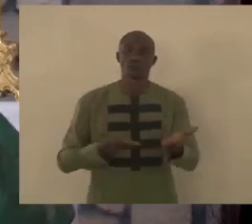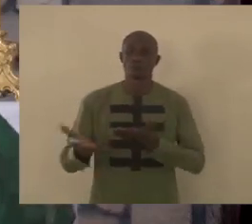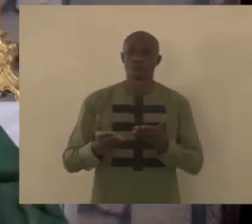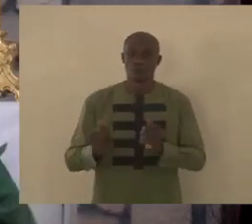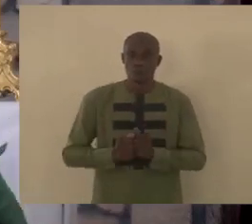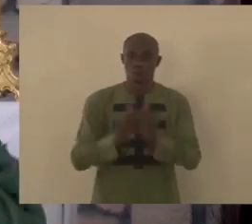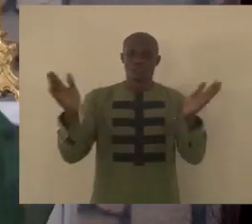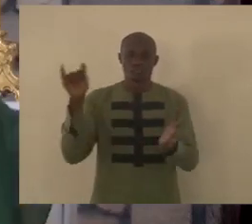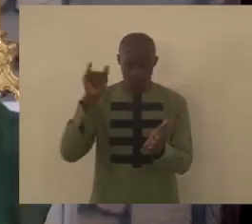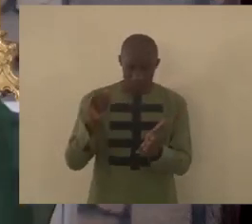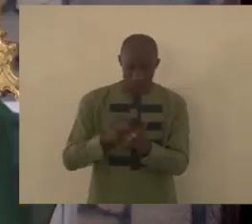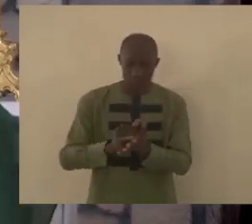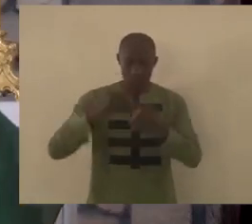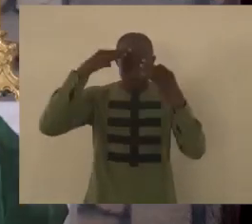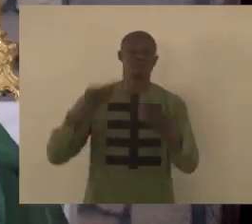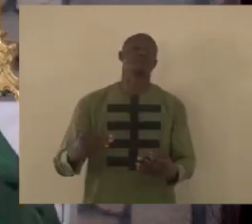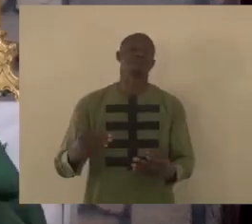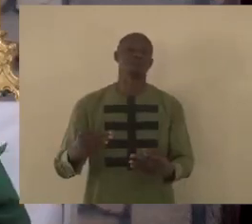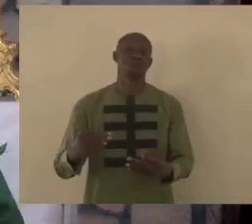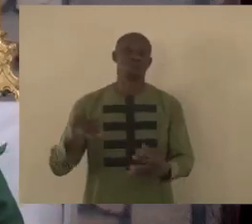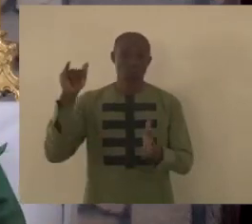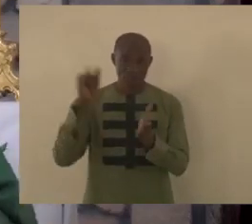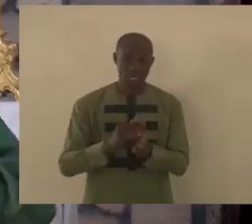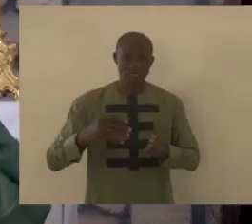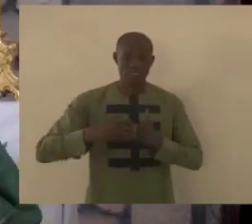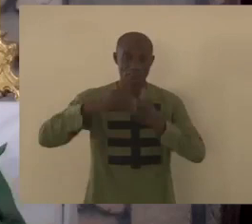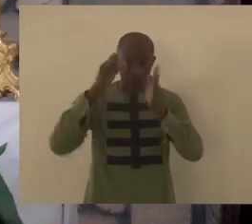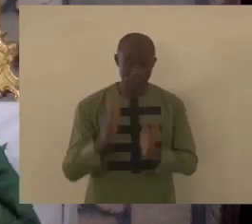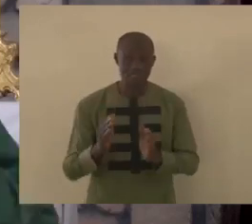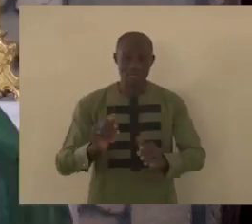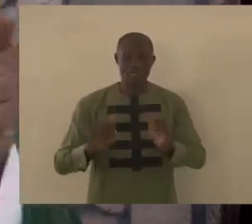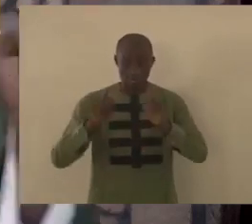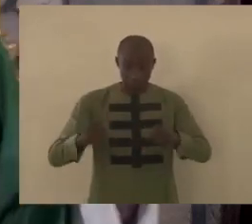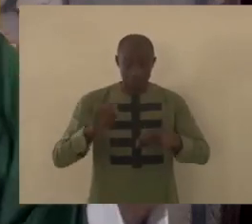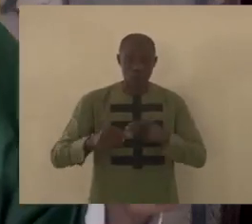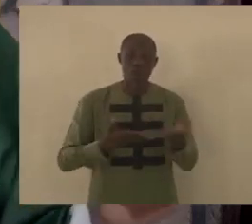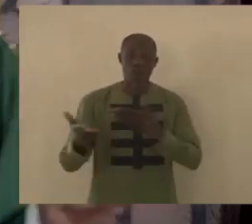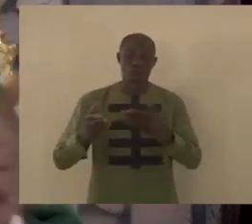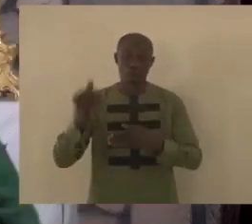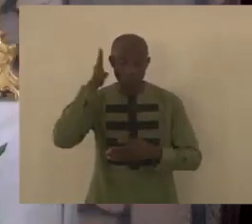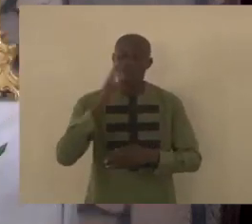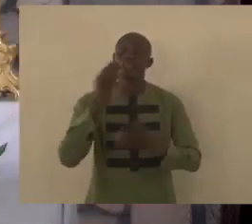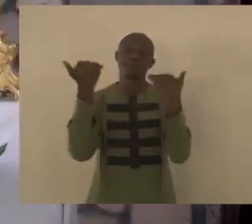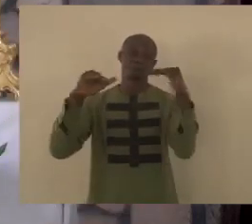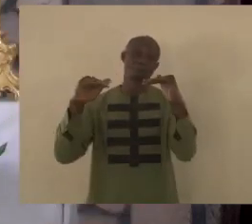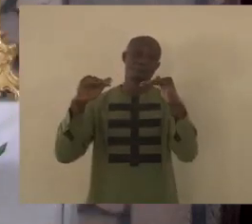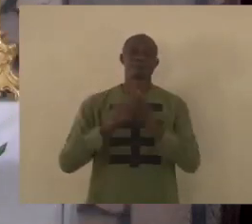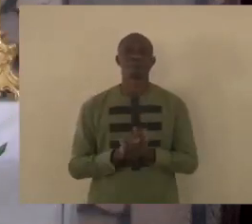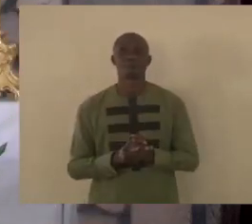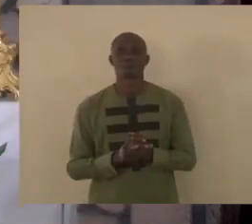To serve. Without that decision, that leader's ability to serve will be what? Will be